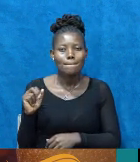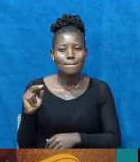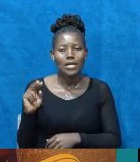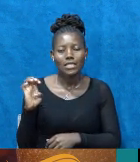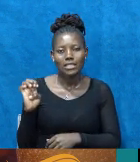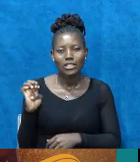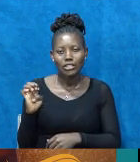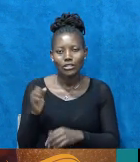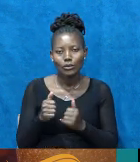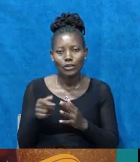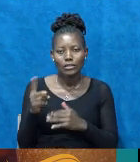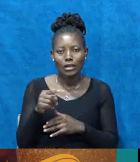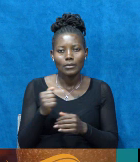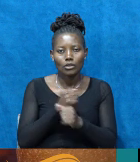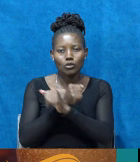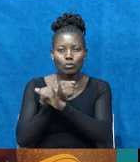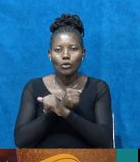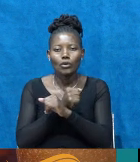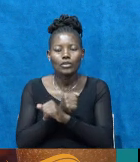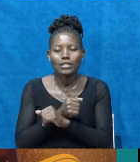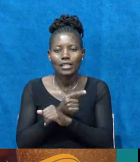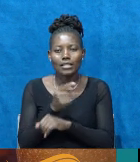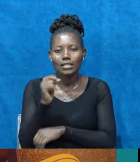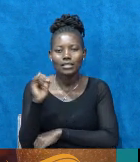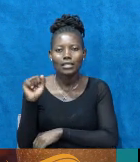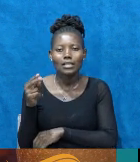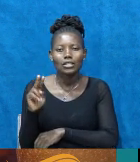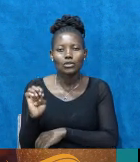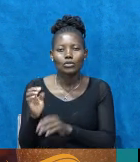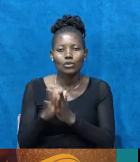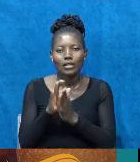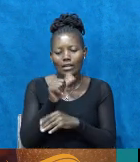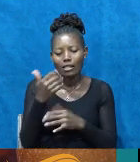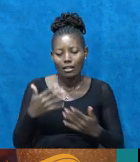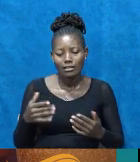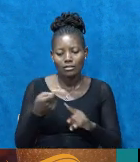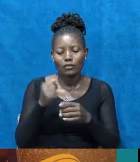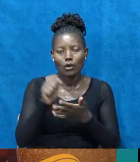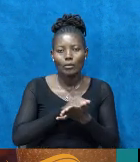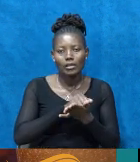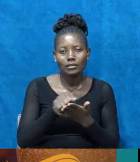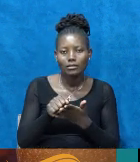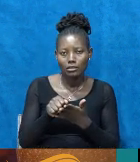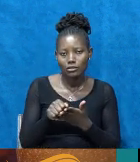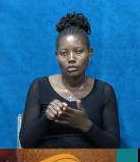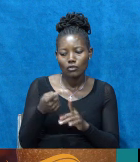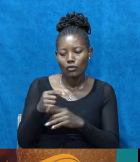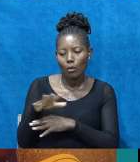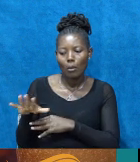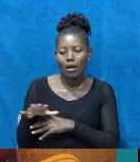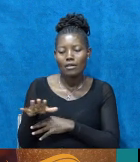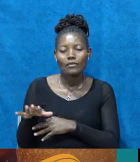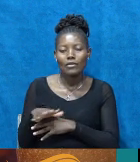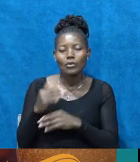well. Vitamin E, also an antioxidant, which comes in to protect the tissue and organs from